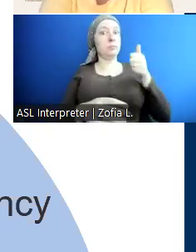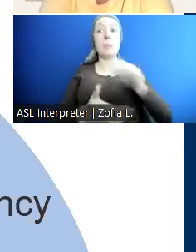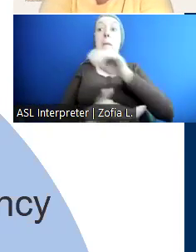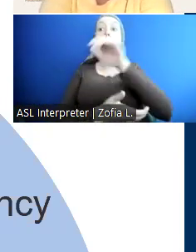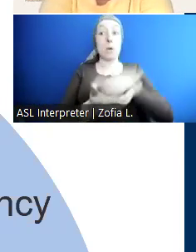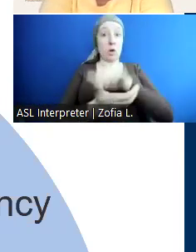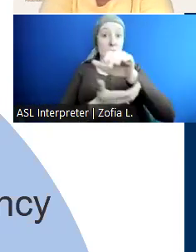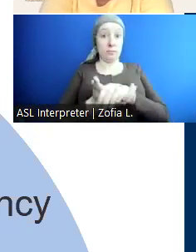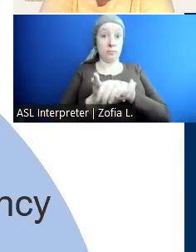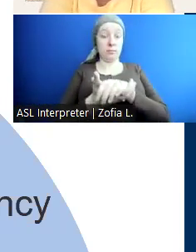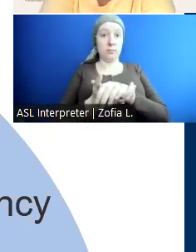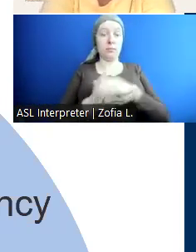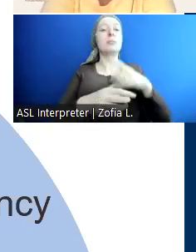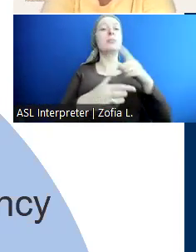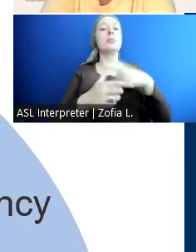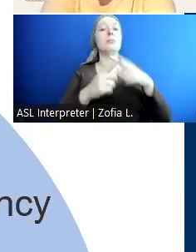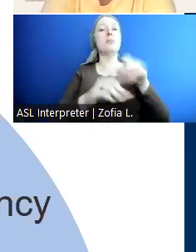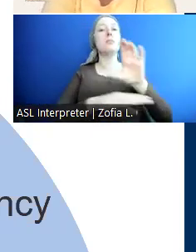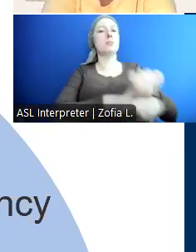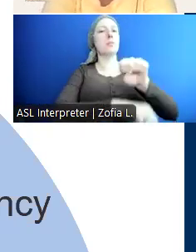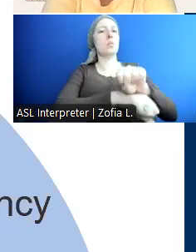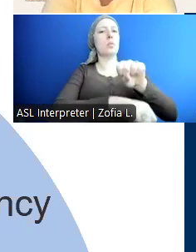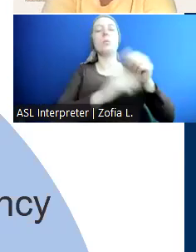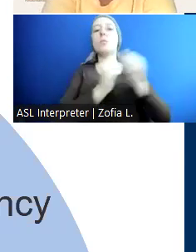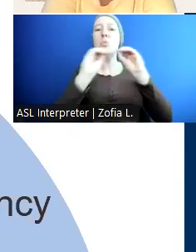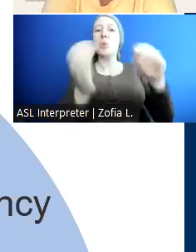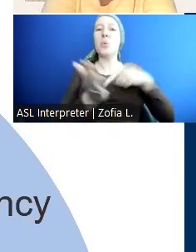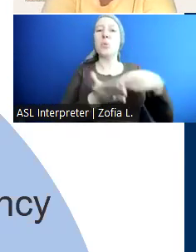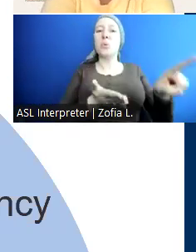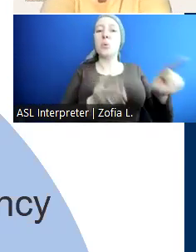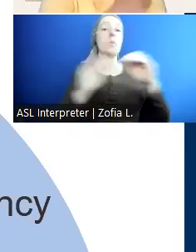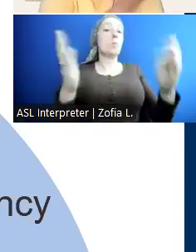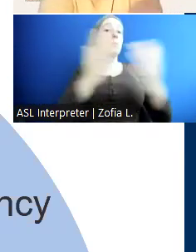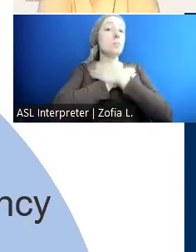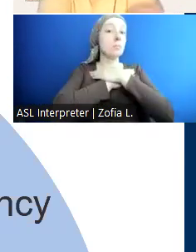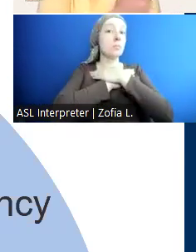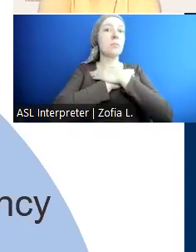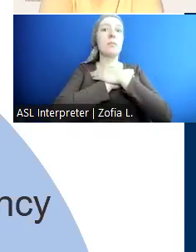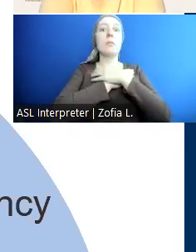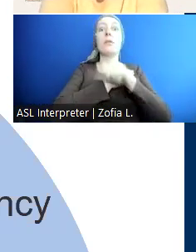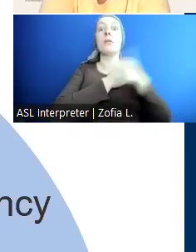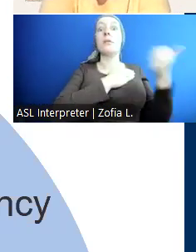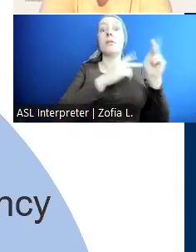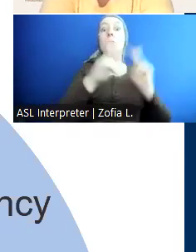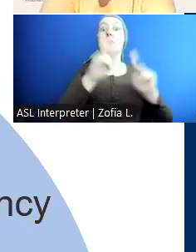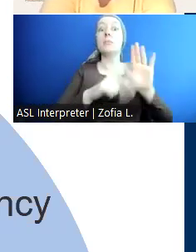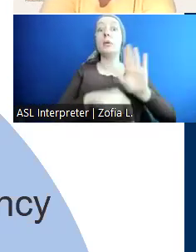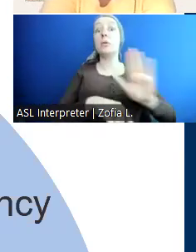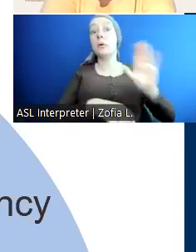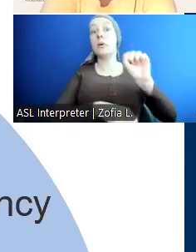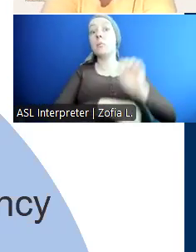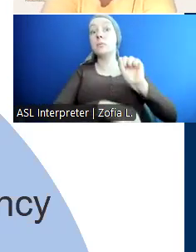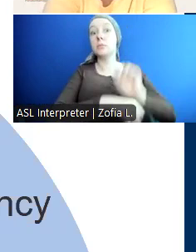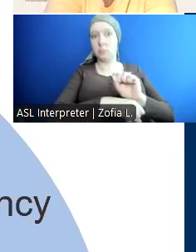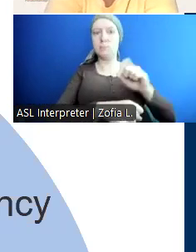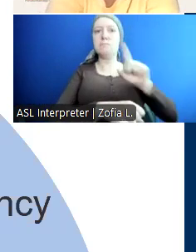and then they're forced to work without, again, compensation, without rest. And maybe other folks in the business, you know, are